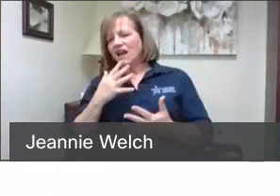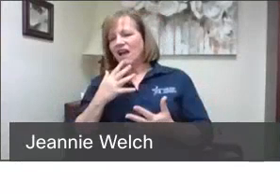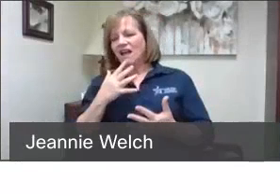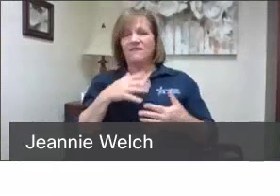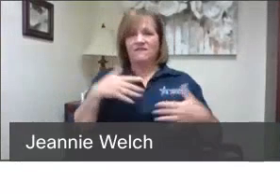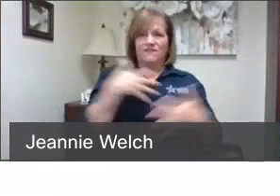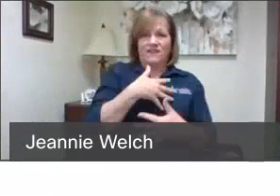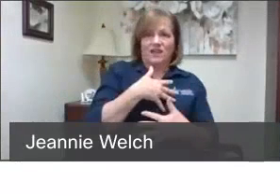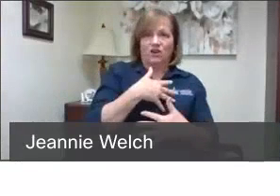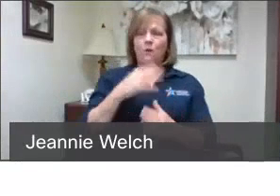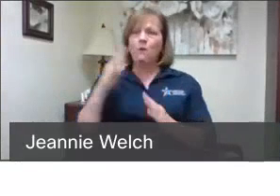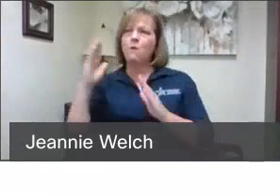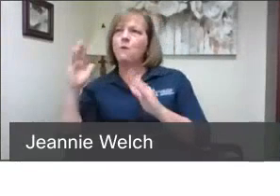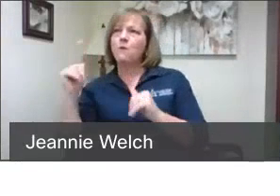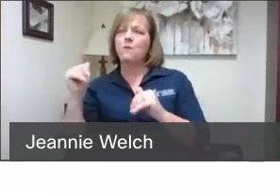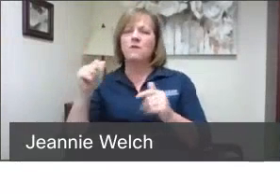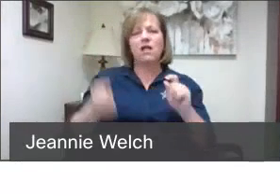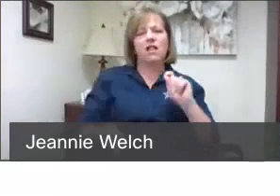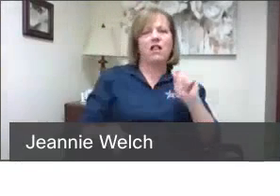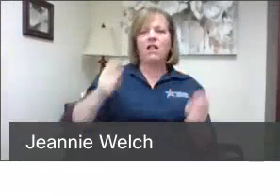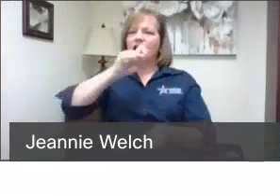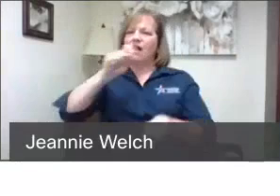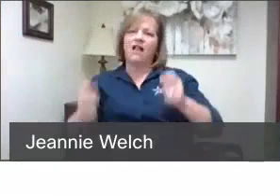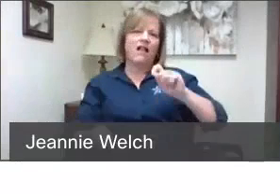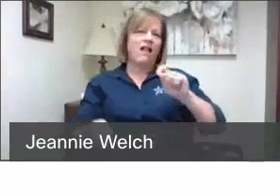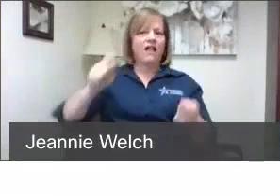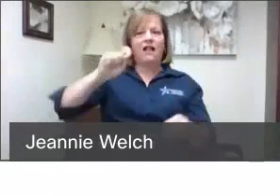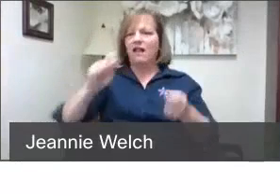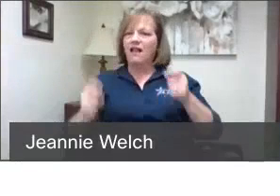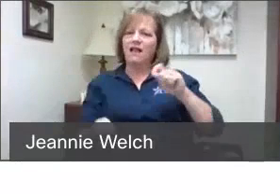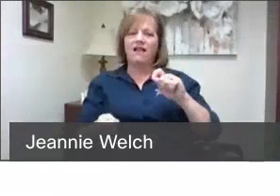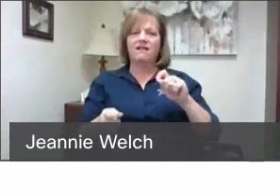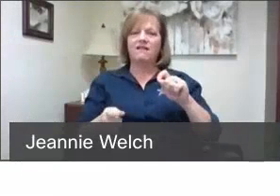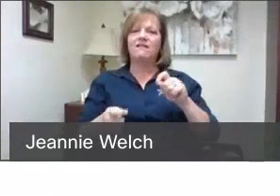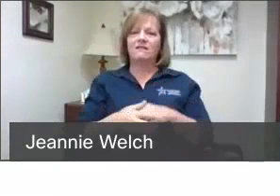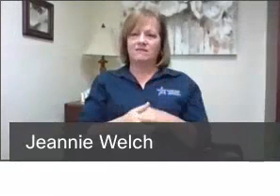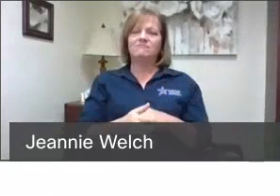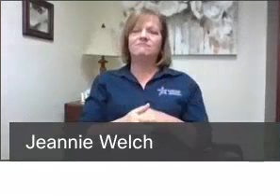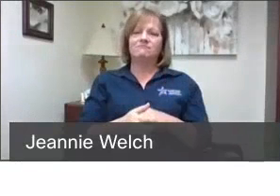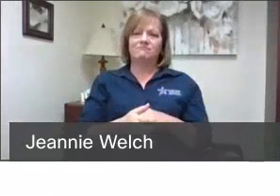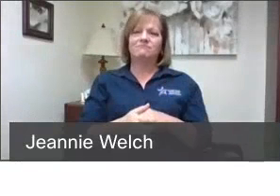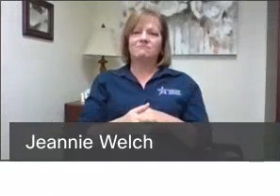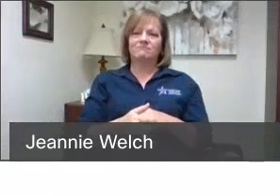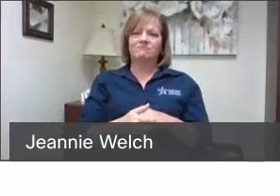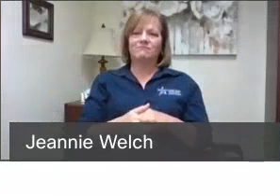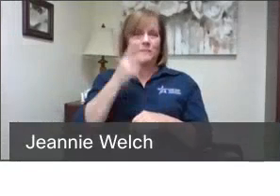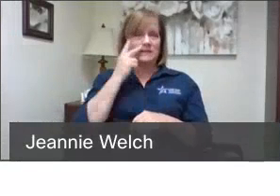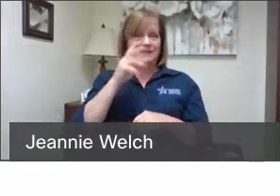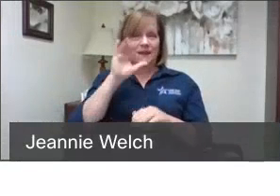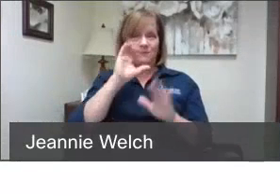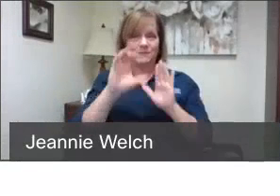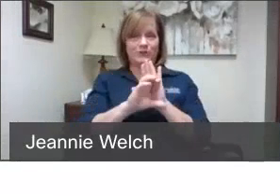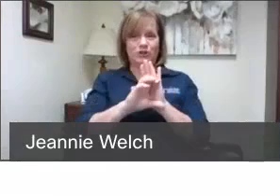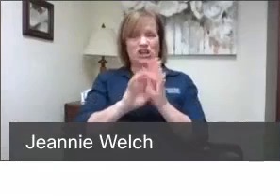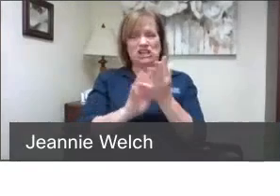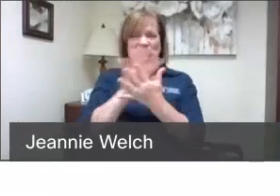hope to anger. It goes different ways. So you see the stages of